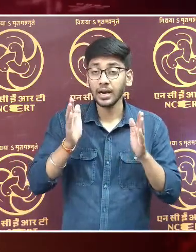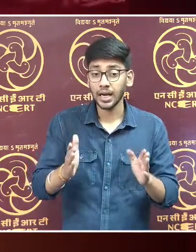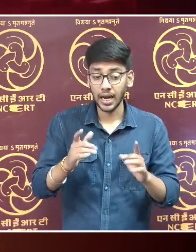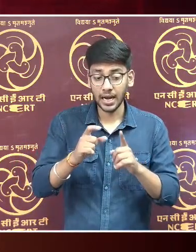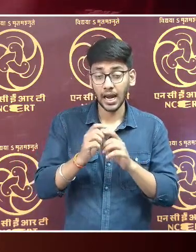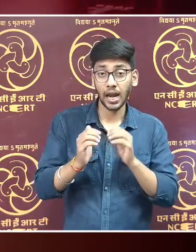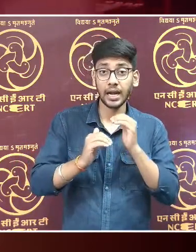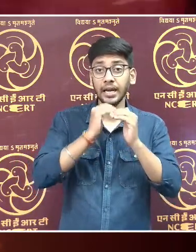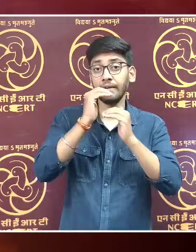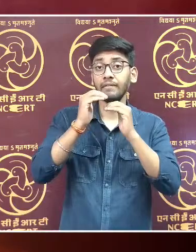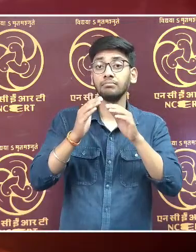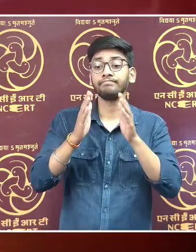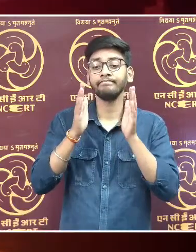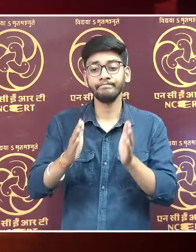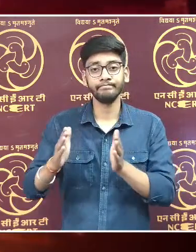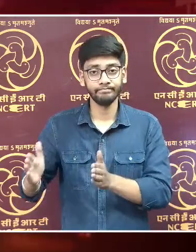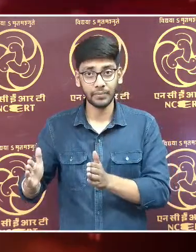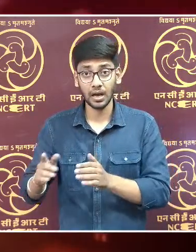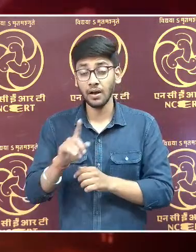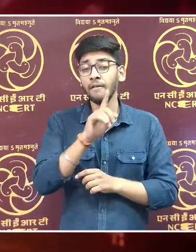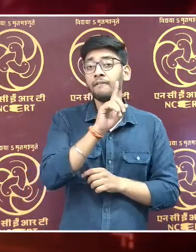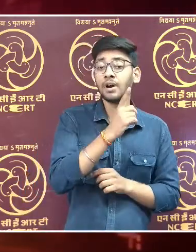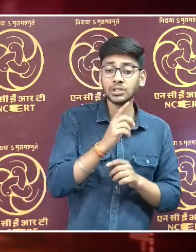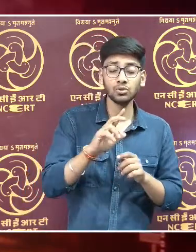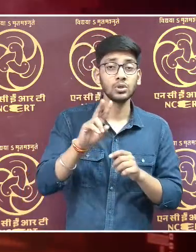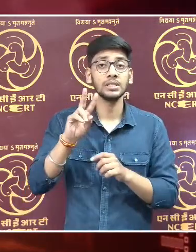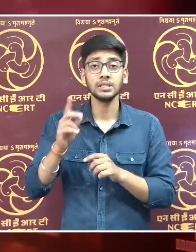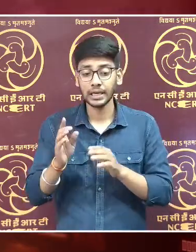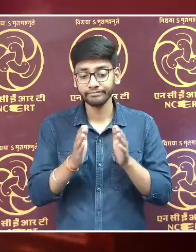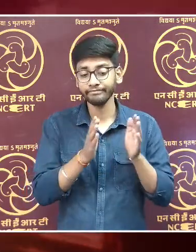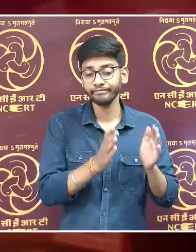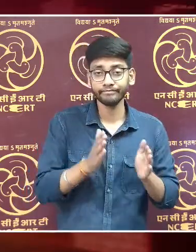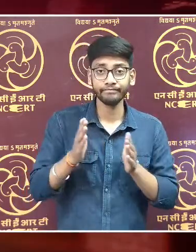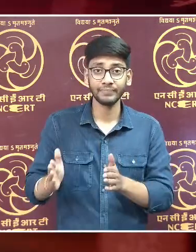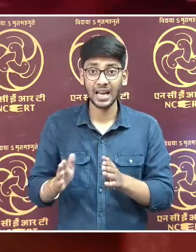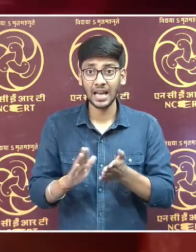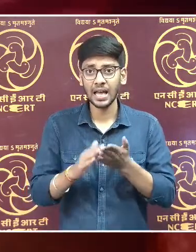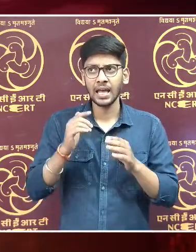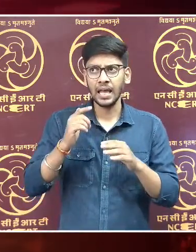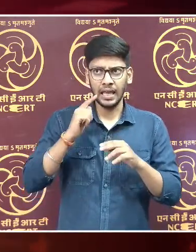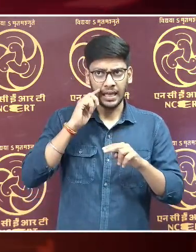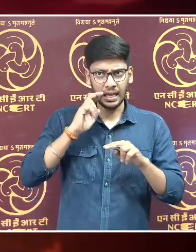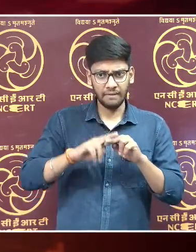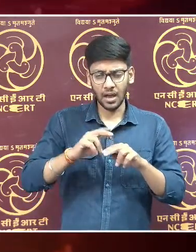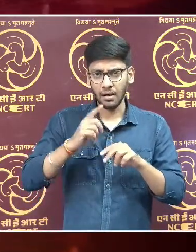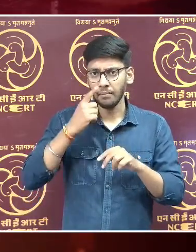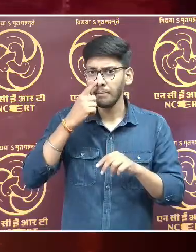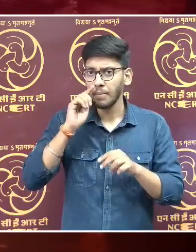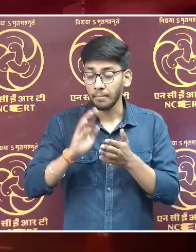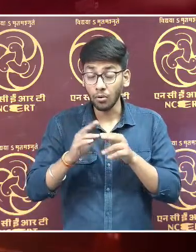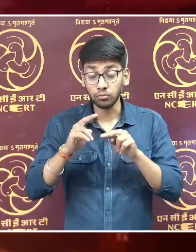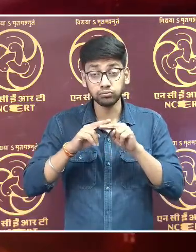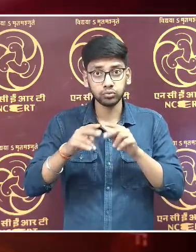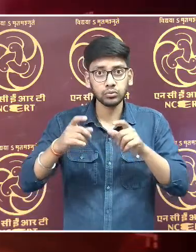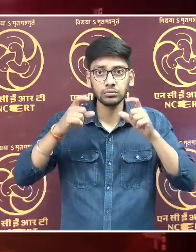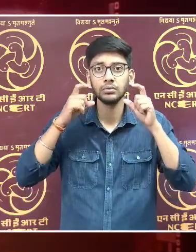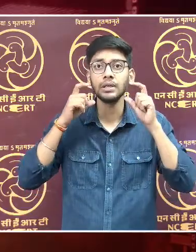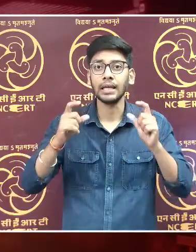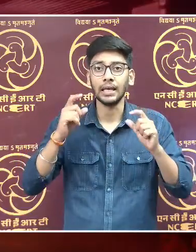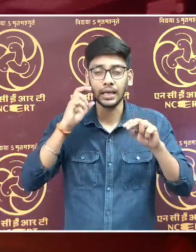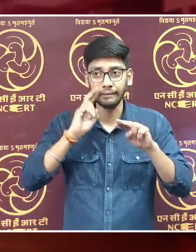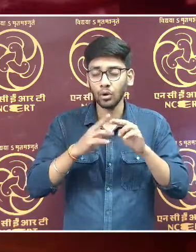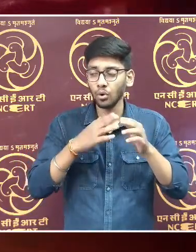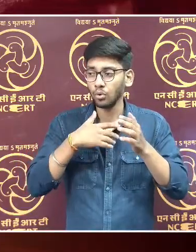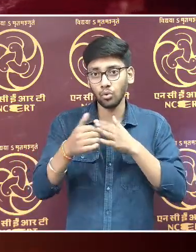stage, the first and second trimester, they have to be very careful. The expected mothers have to be very careful so that they don't encounter any of